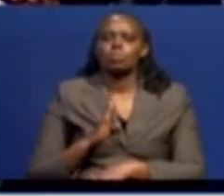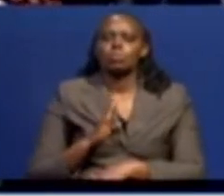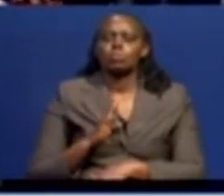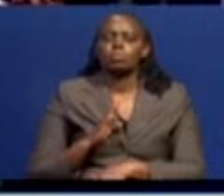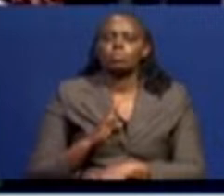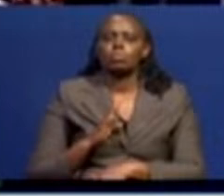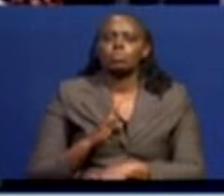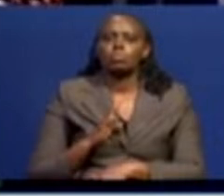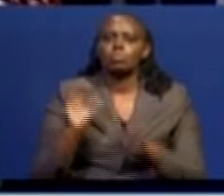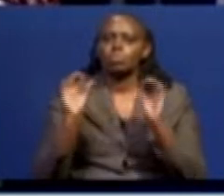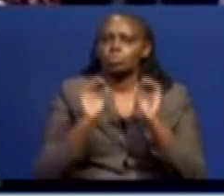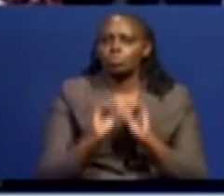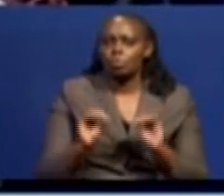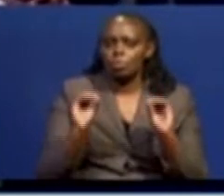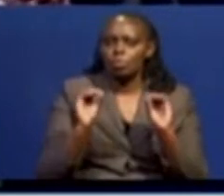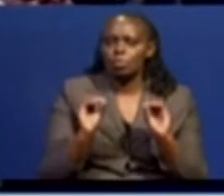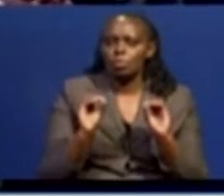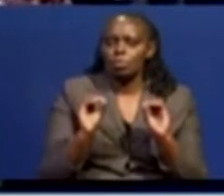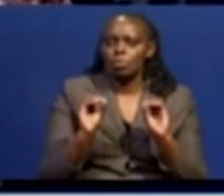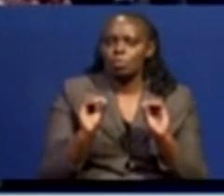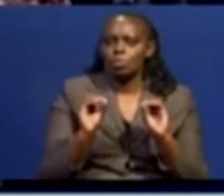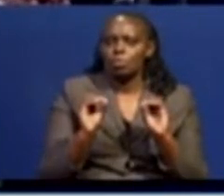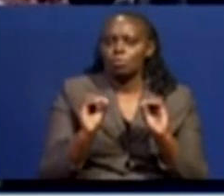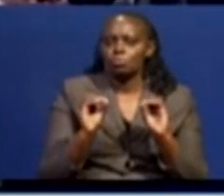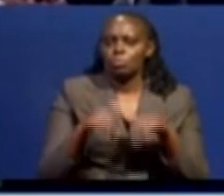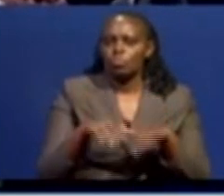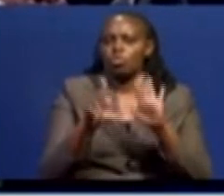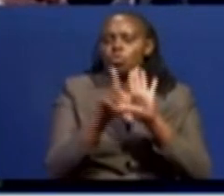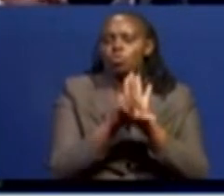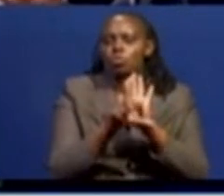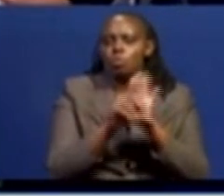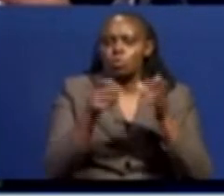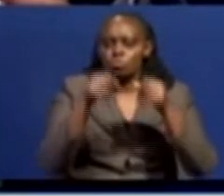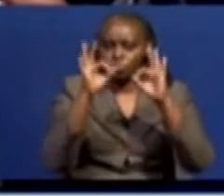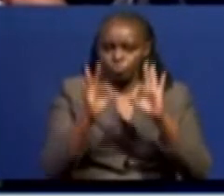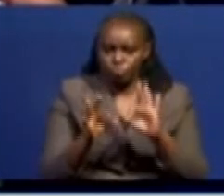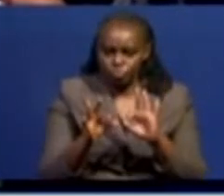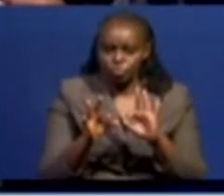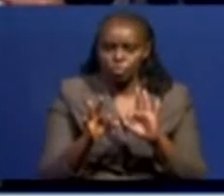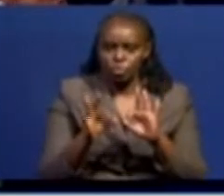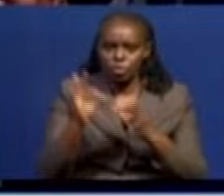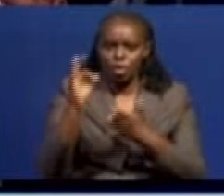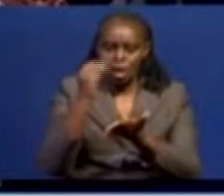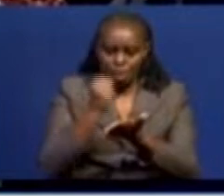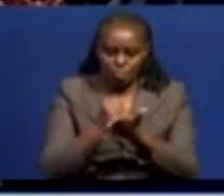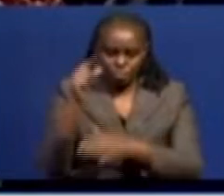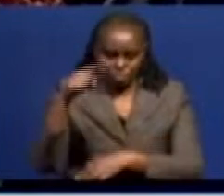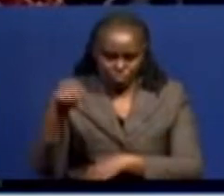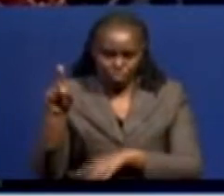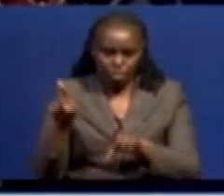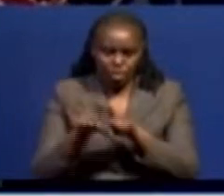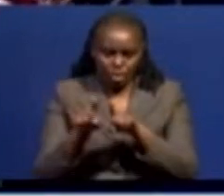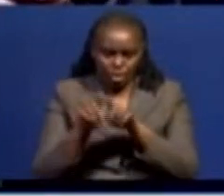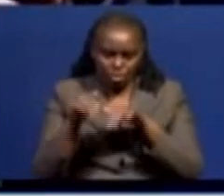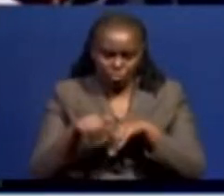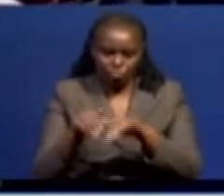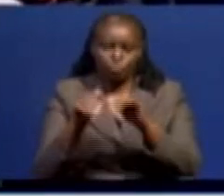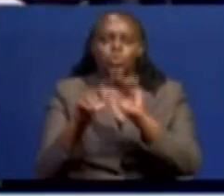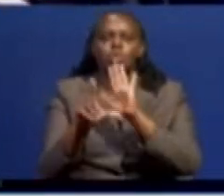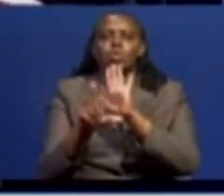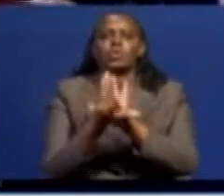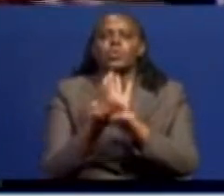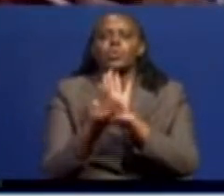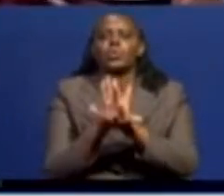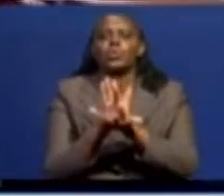Board is not legally binding, as the officer is duly appointed as per